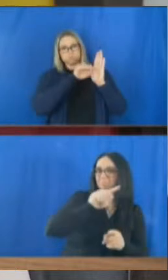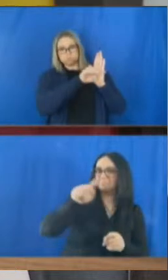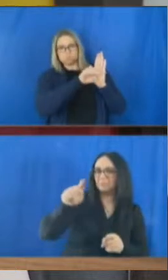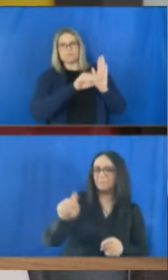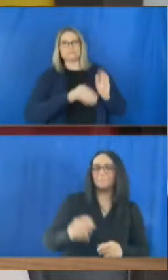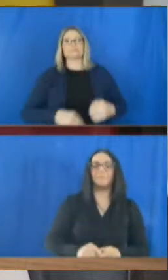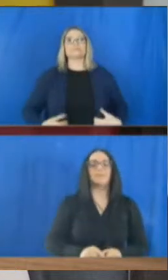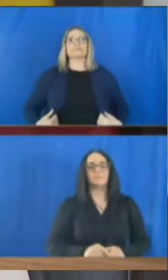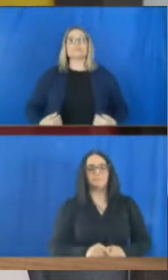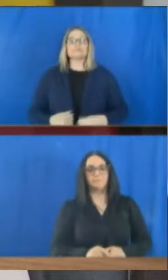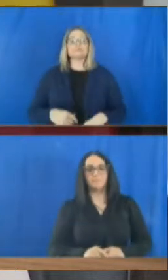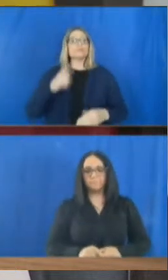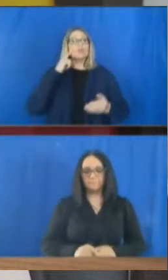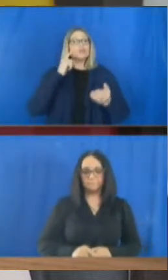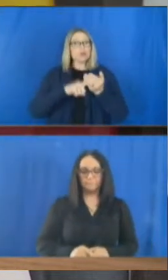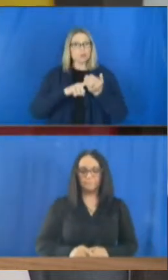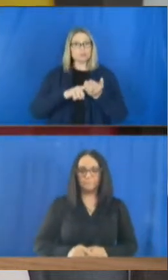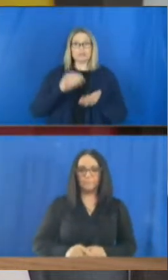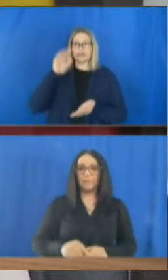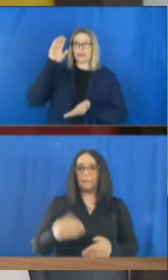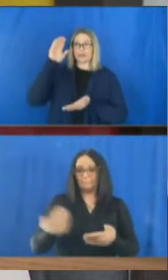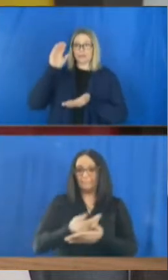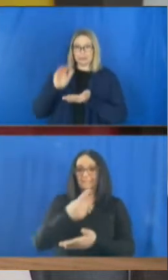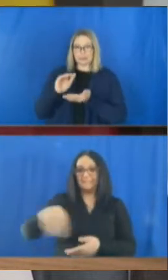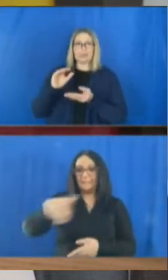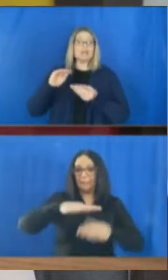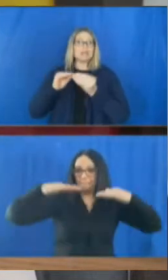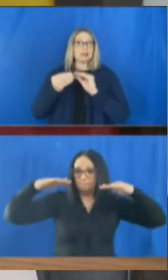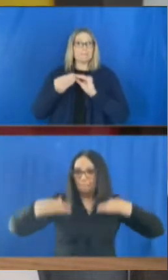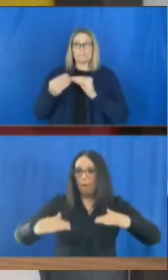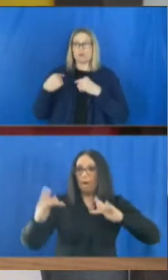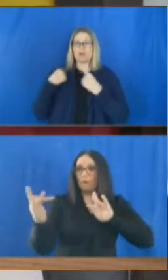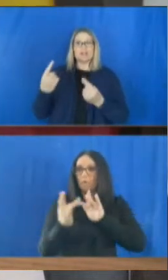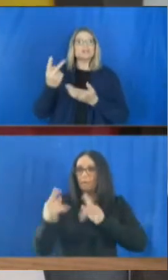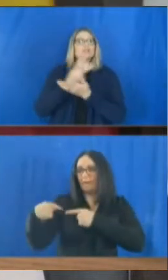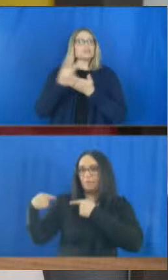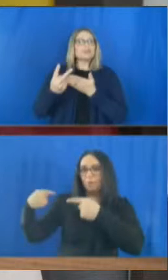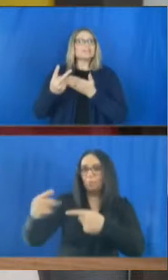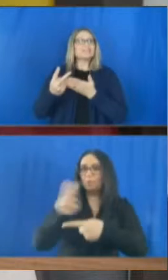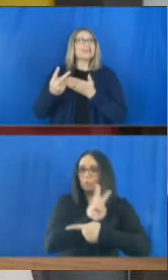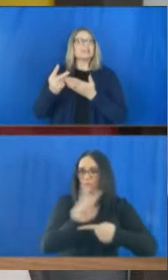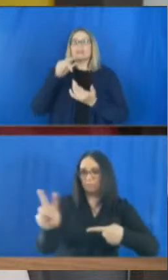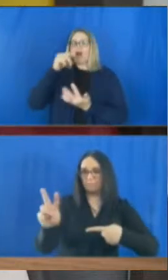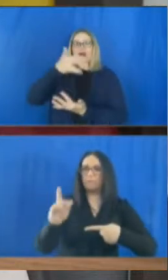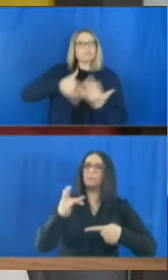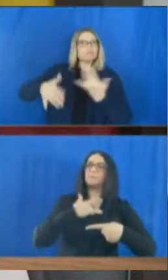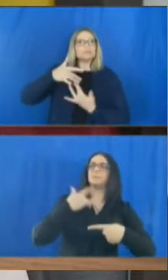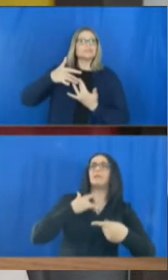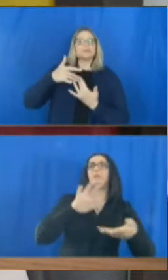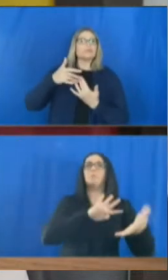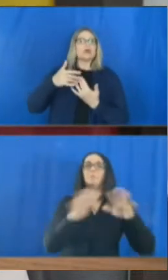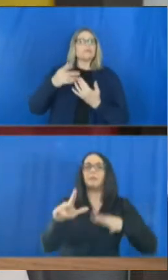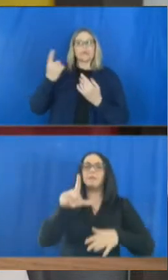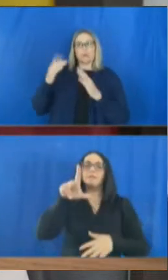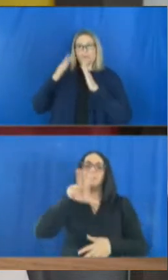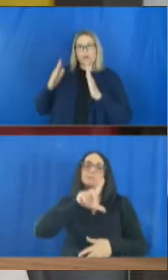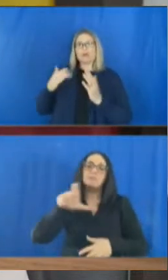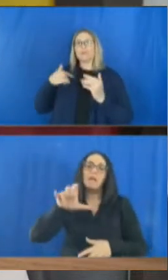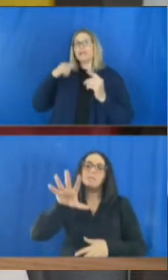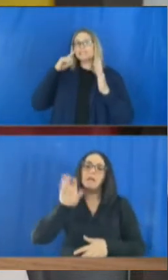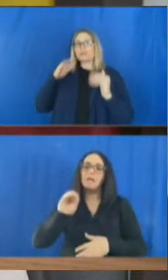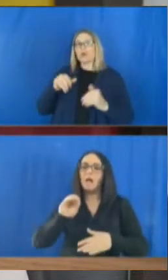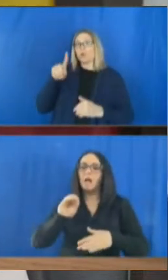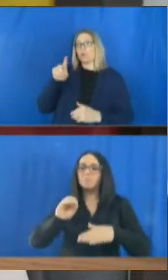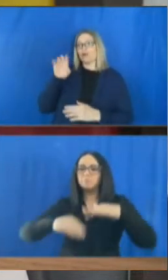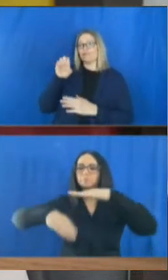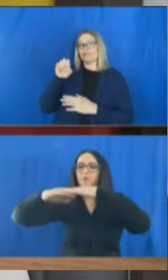will be reached in mid-February. Again, depending on what curve we follow. So hospitalizations will continue